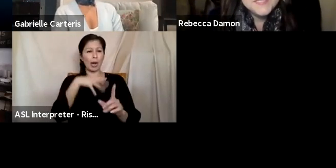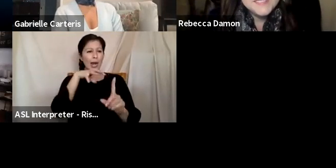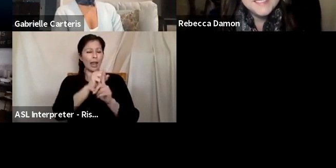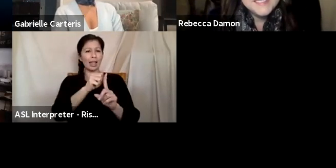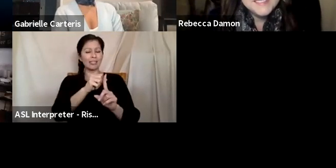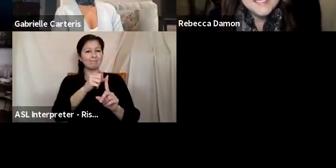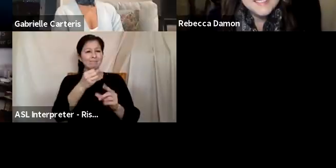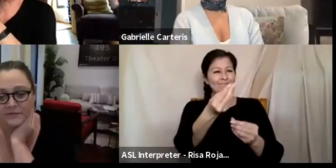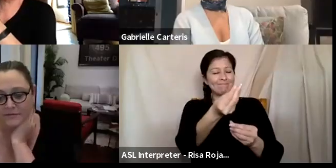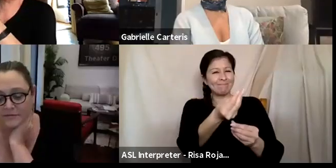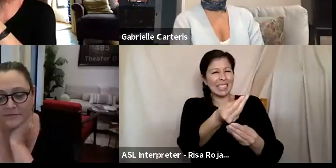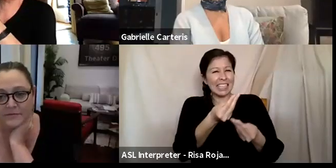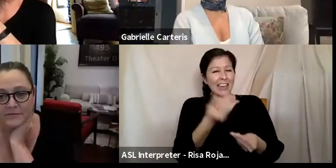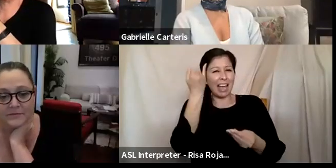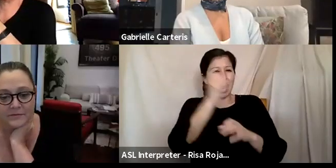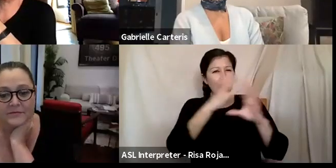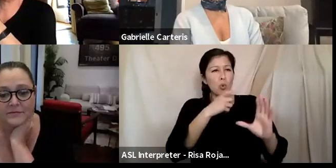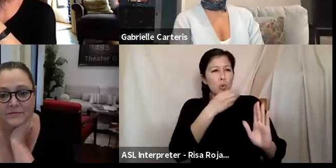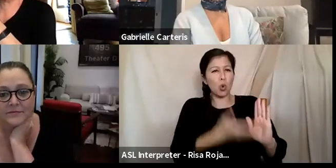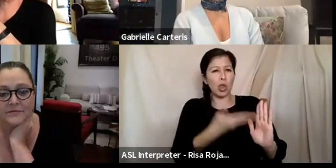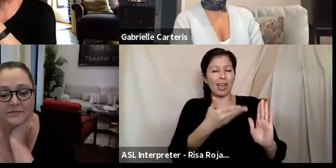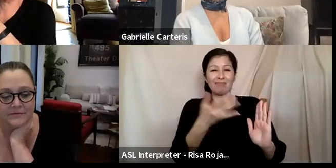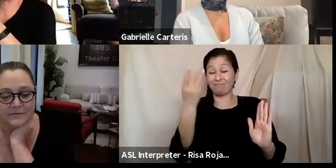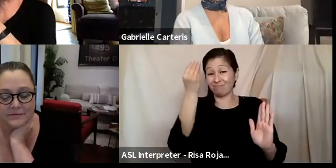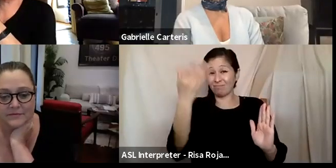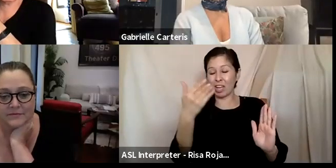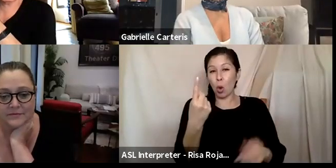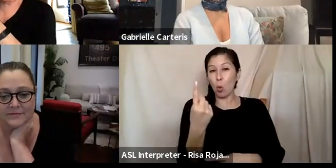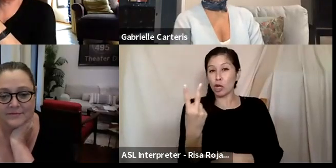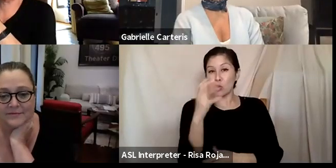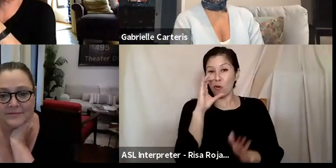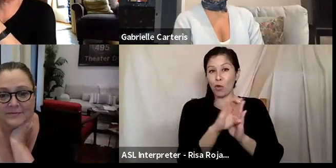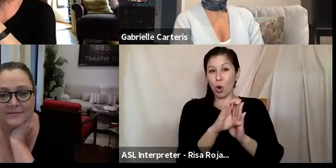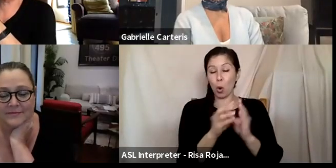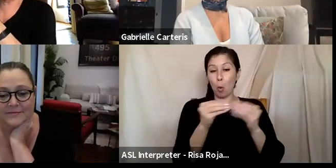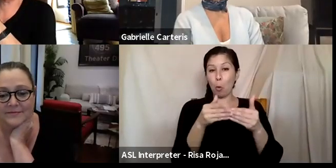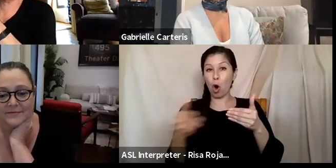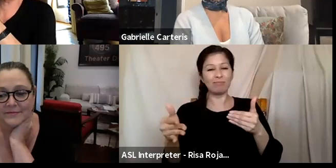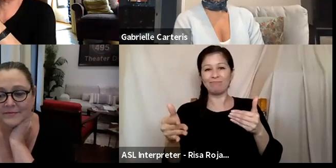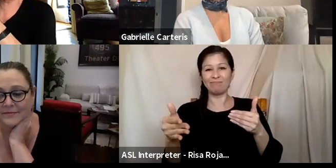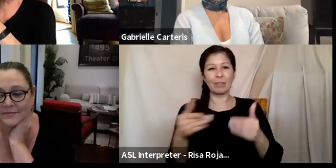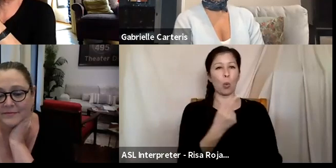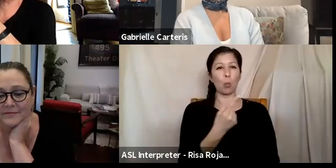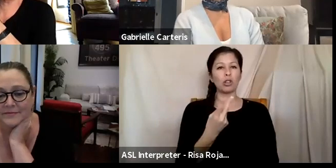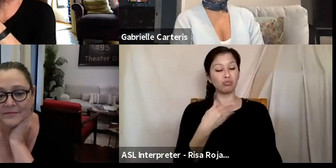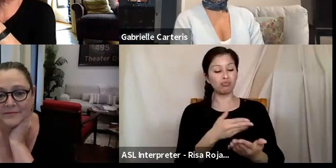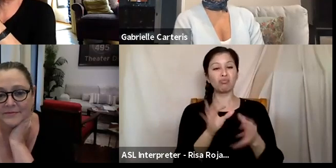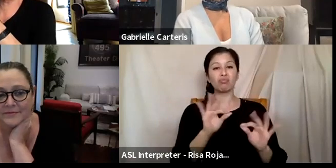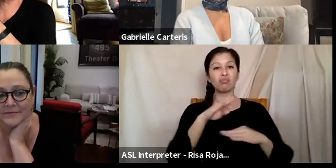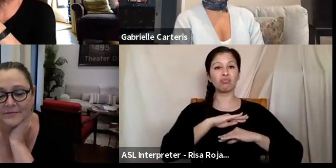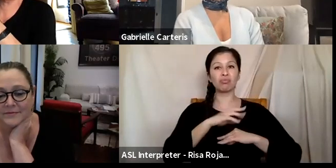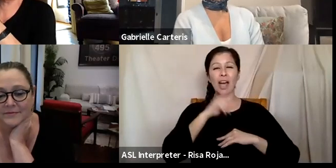I usually don't look past 1 or 2 photos. I don't need to see 17 pictures.